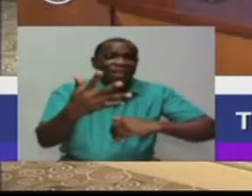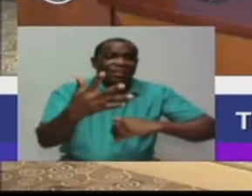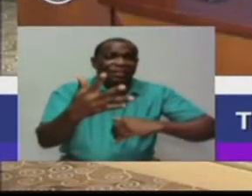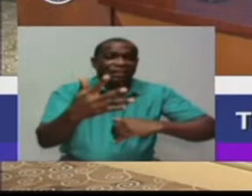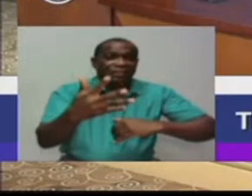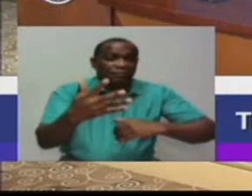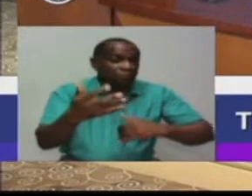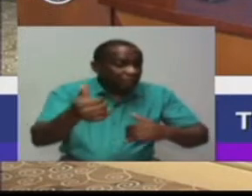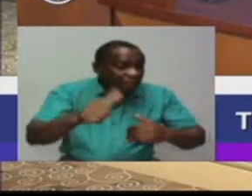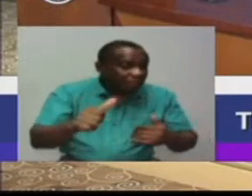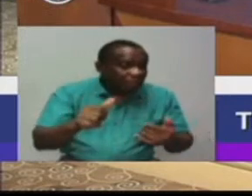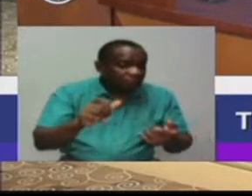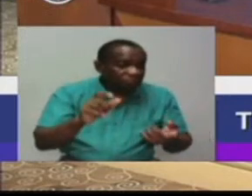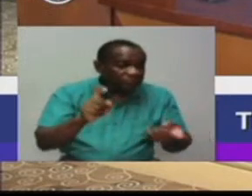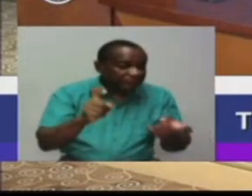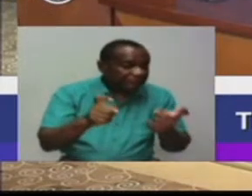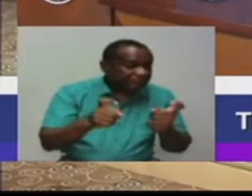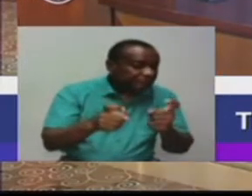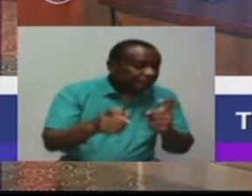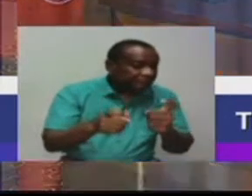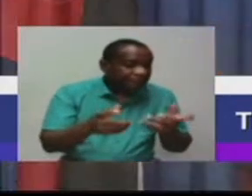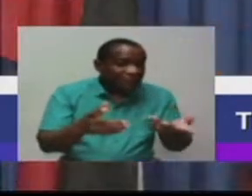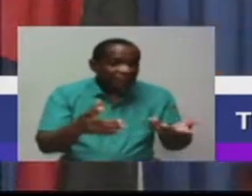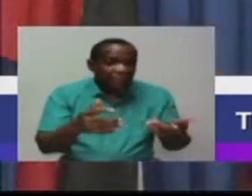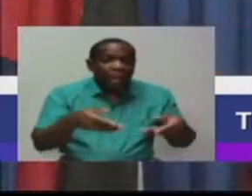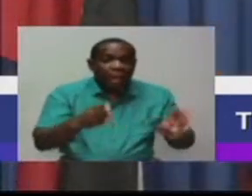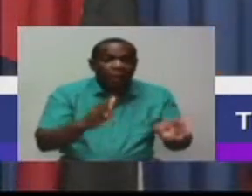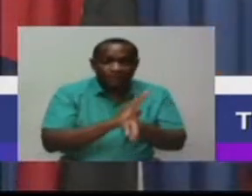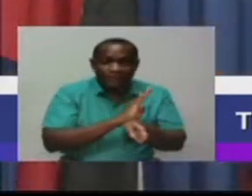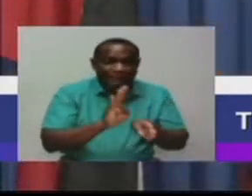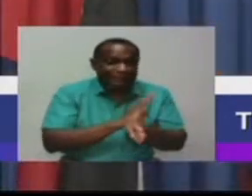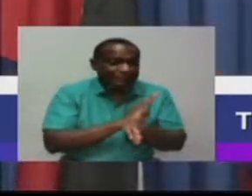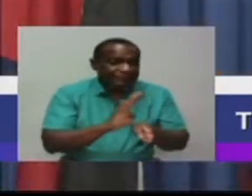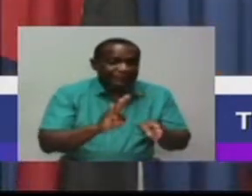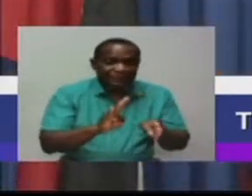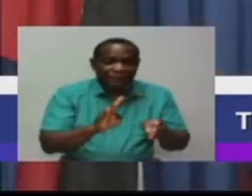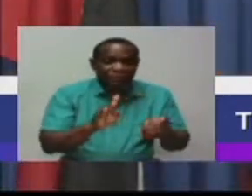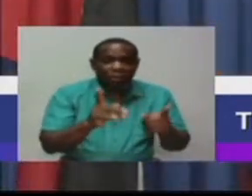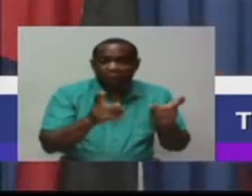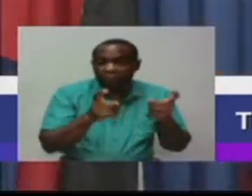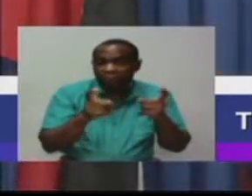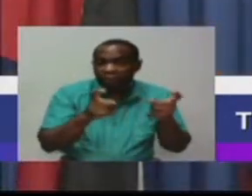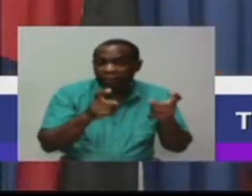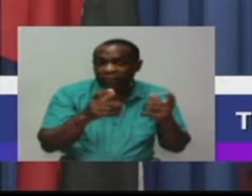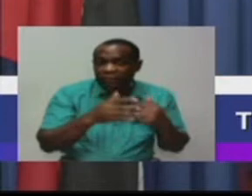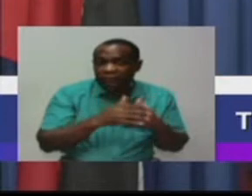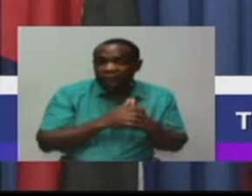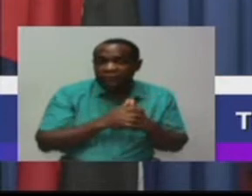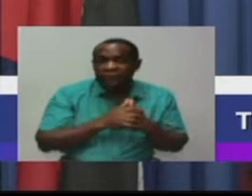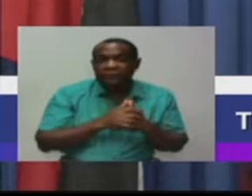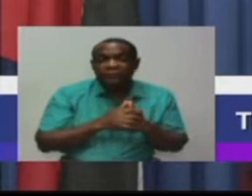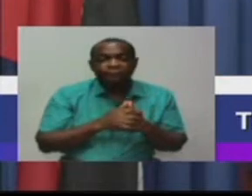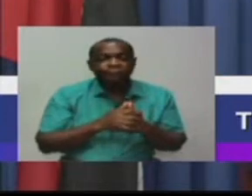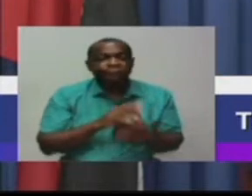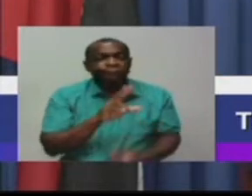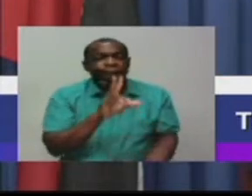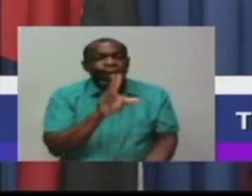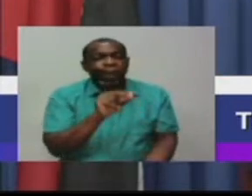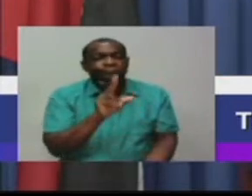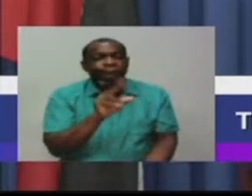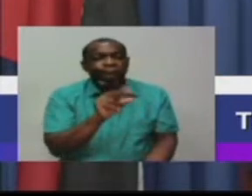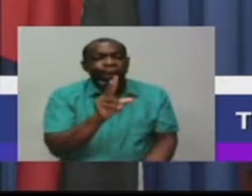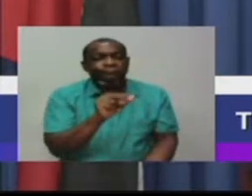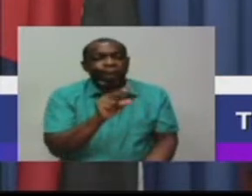No, we have not taken any decision to change the 9 to 5. A 9 to